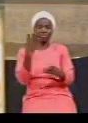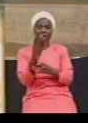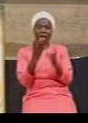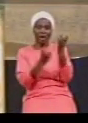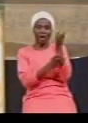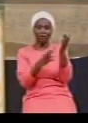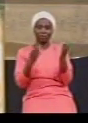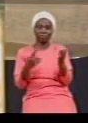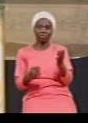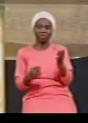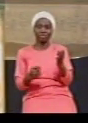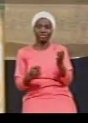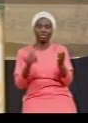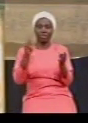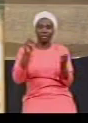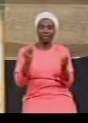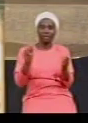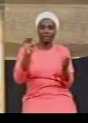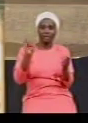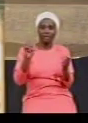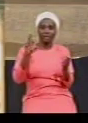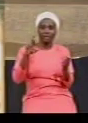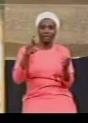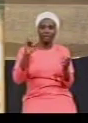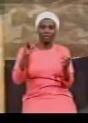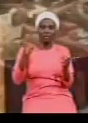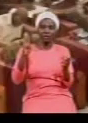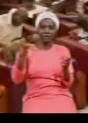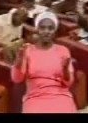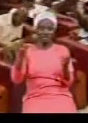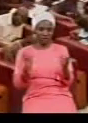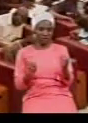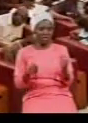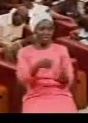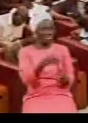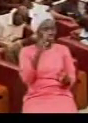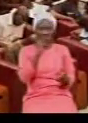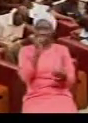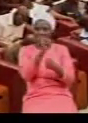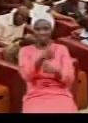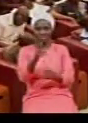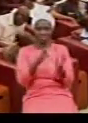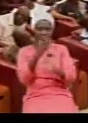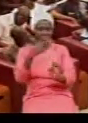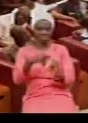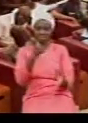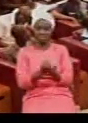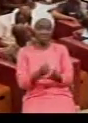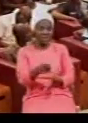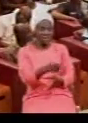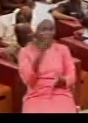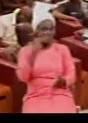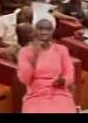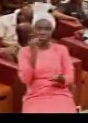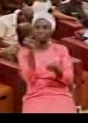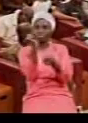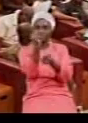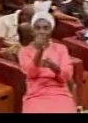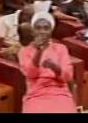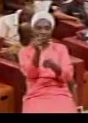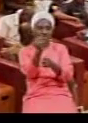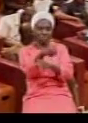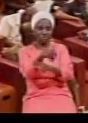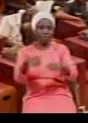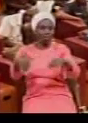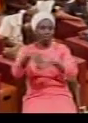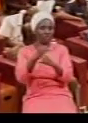terrible, they will not overcome you. They will not overpower you.